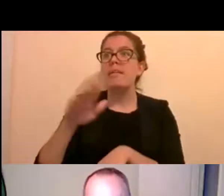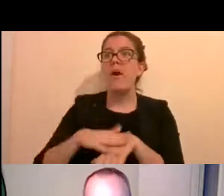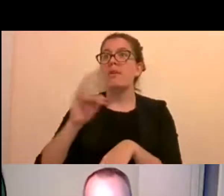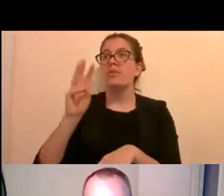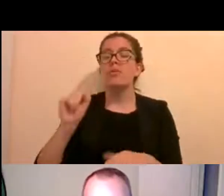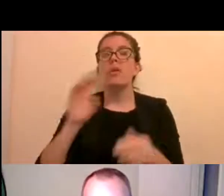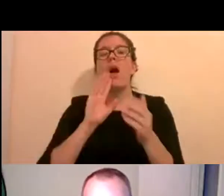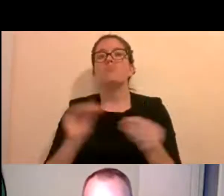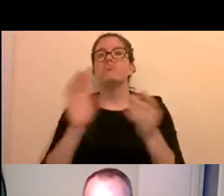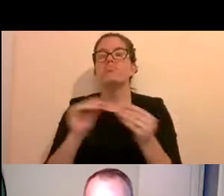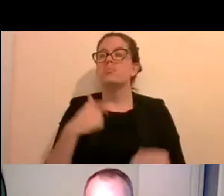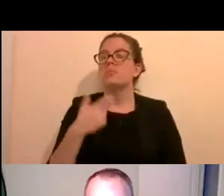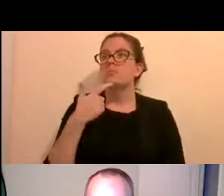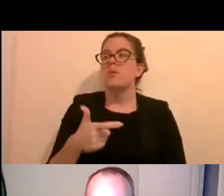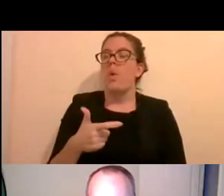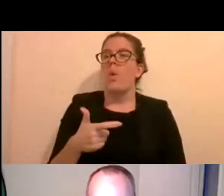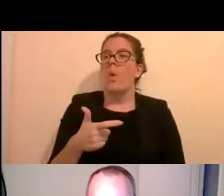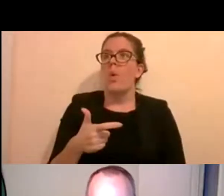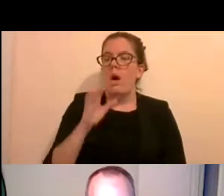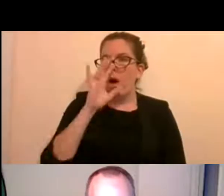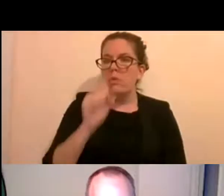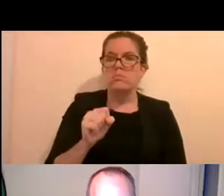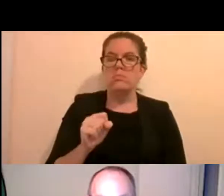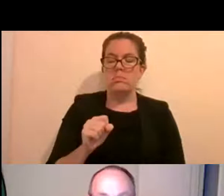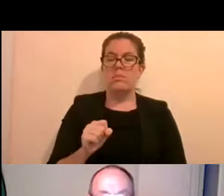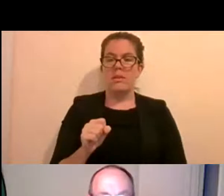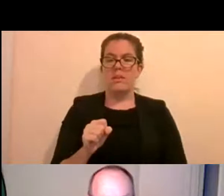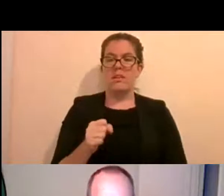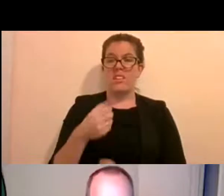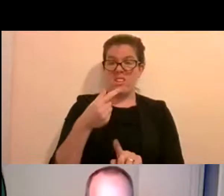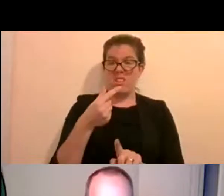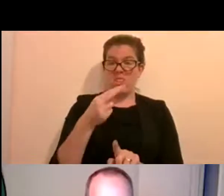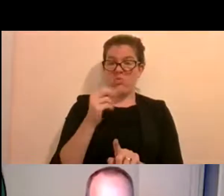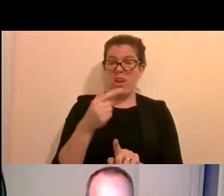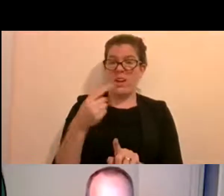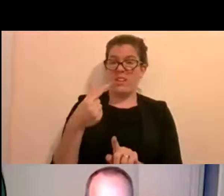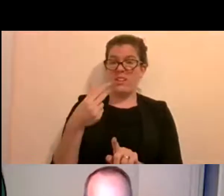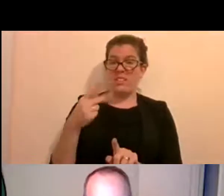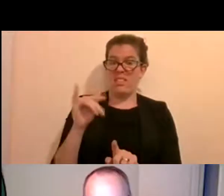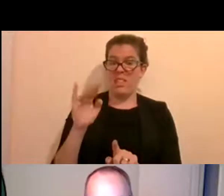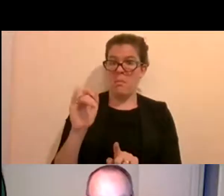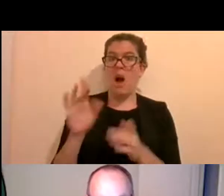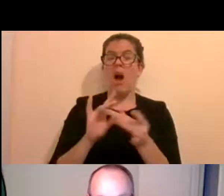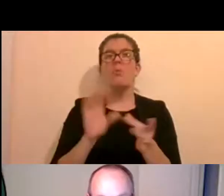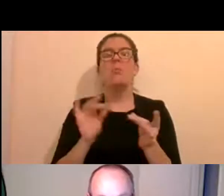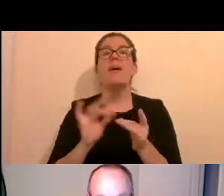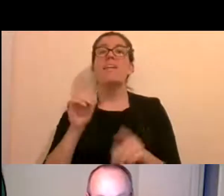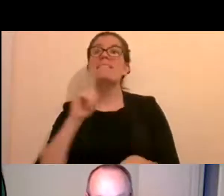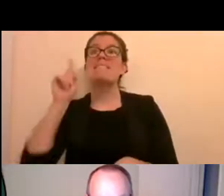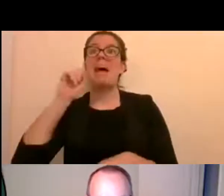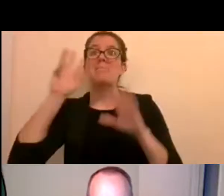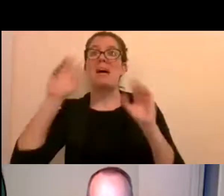just fabulous. And he made this statement that before deaf president now, deaf people lived in a climate of